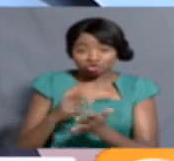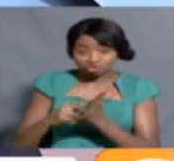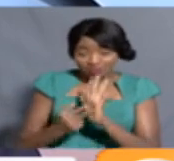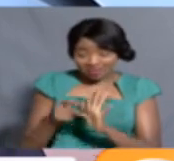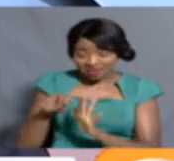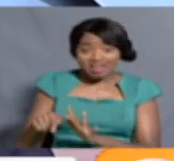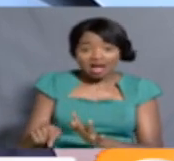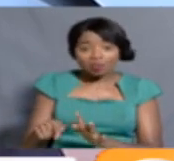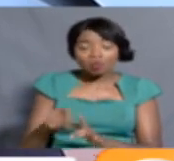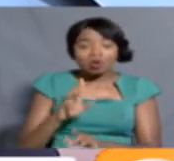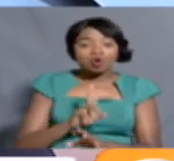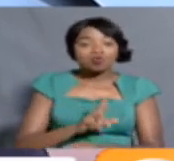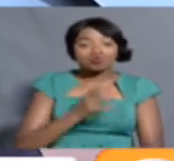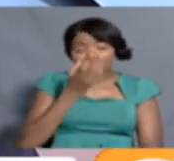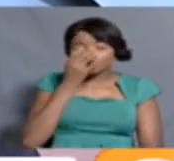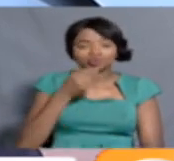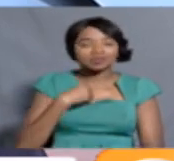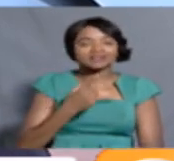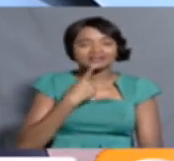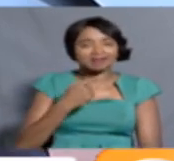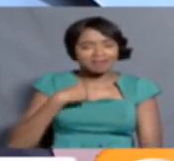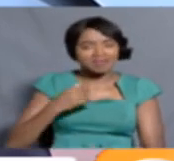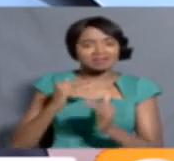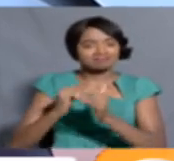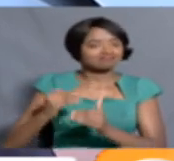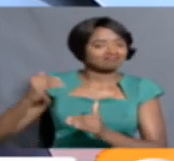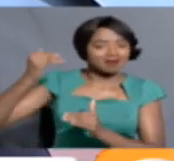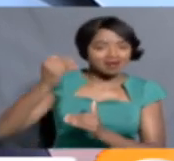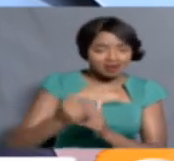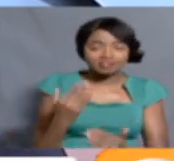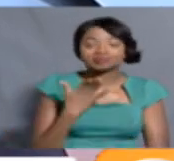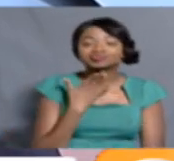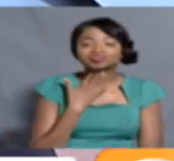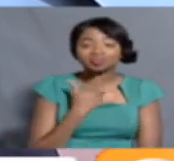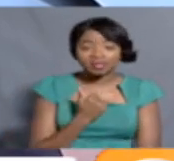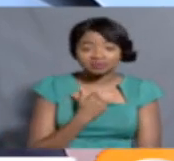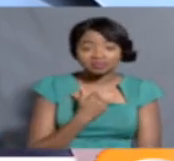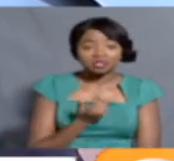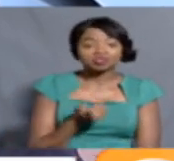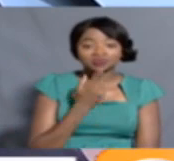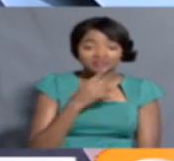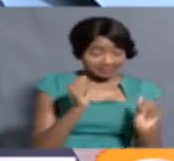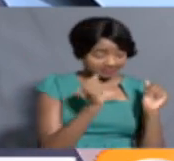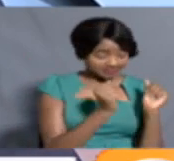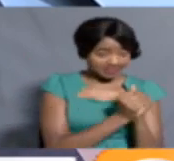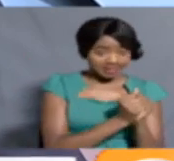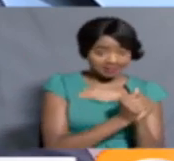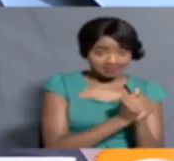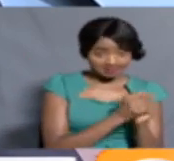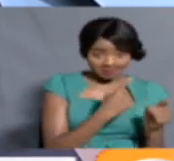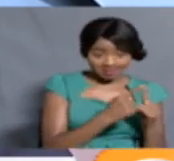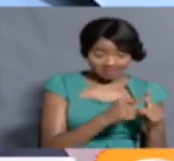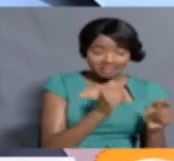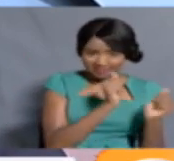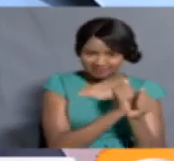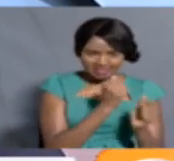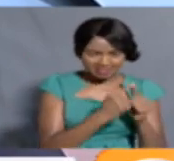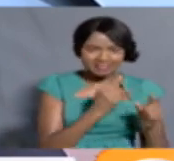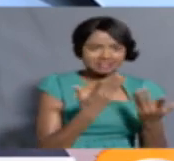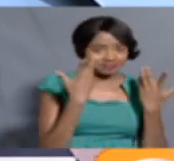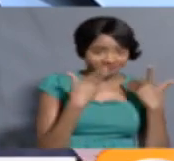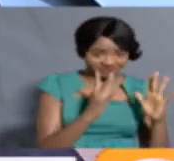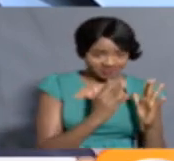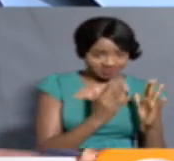assurance now. That's what his supporters are saying, that we said 10-10. Your 10 is 3 years to